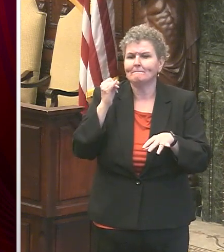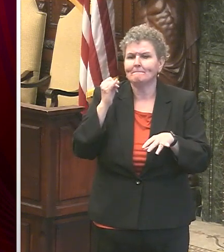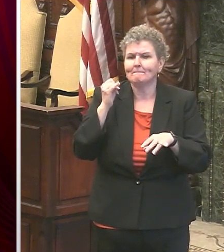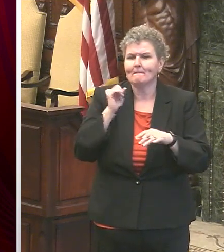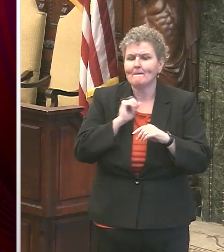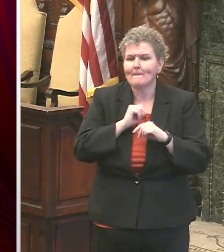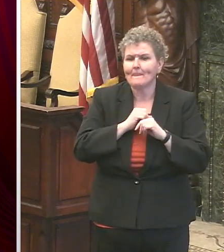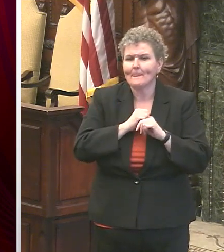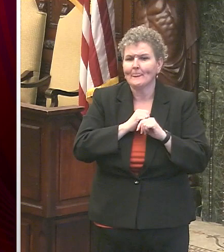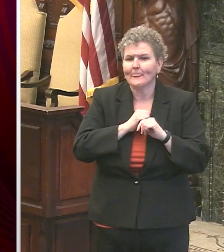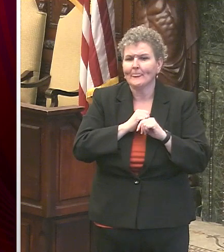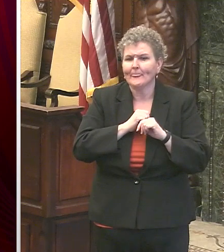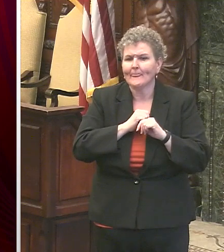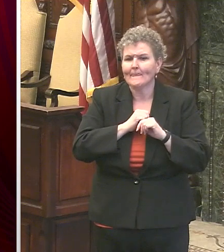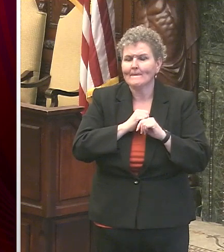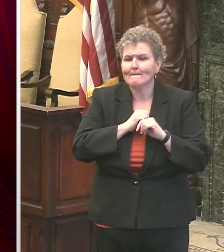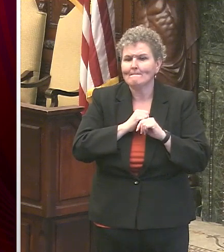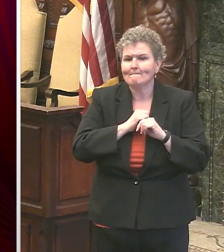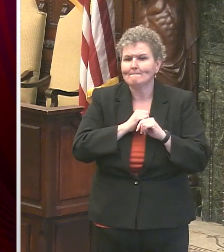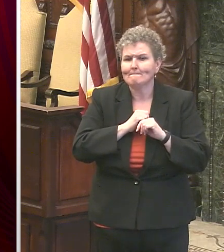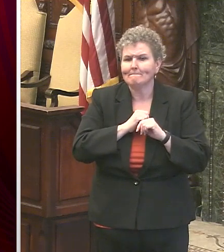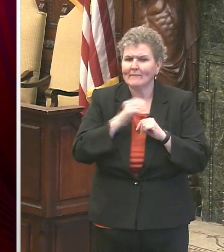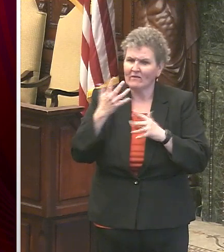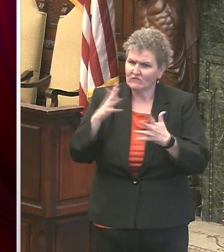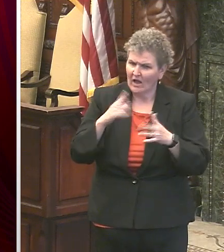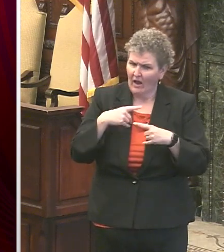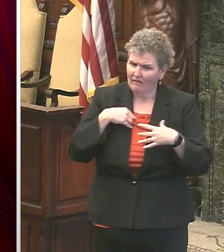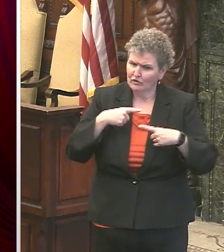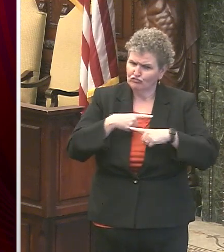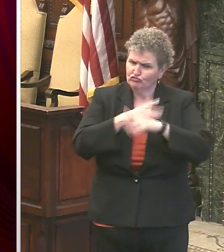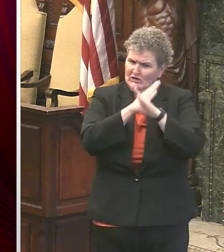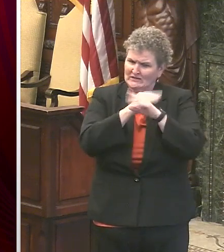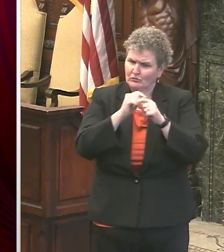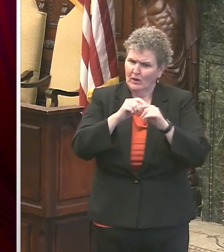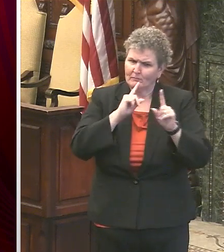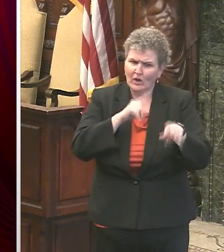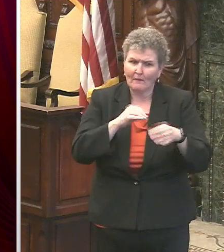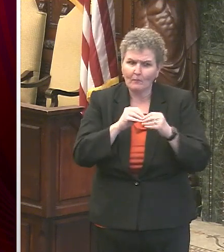of, is there a crisis response team standing by or,